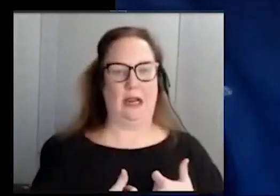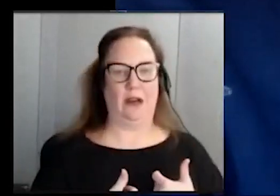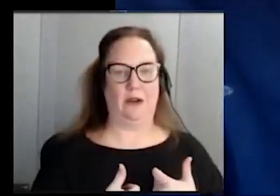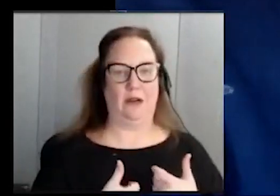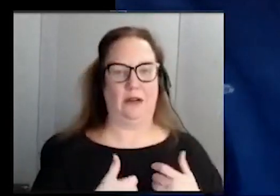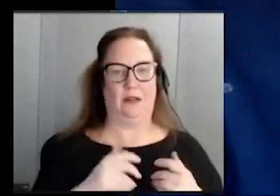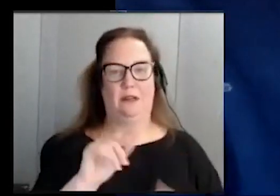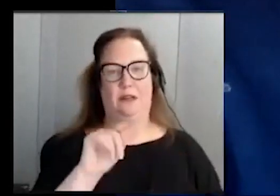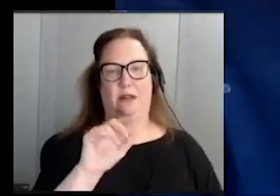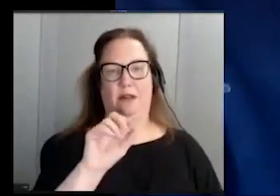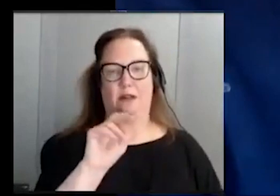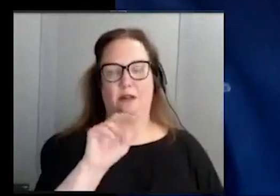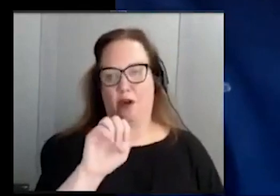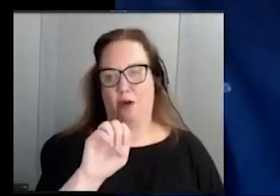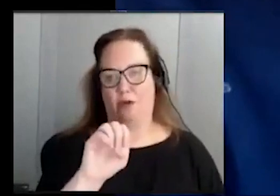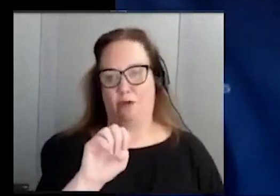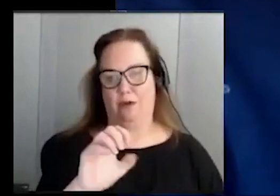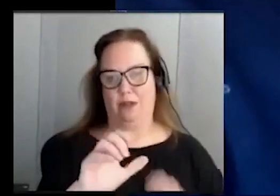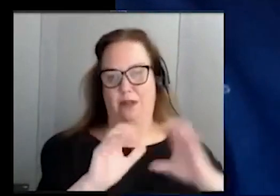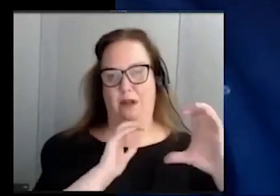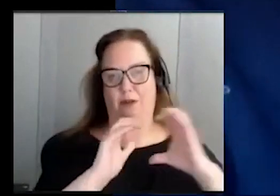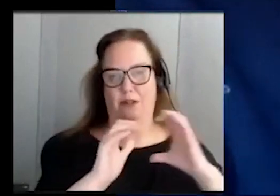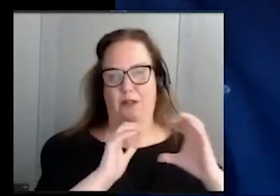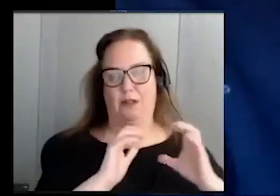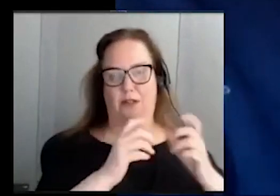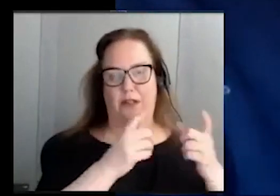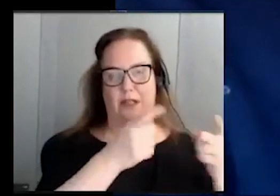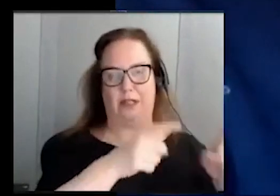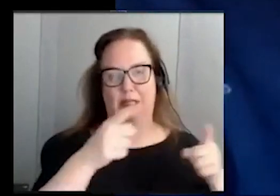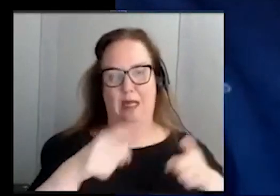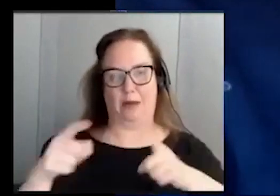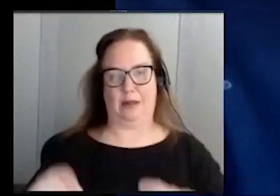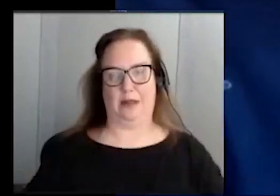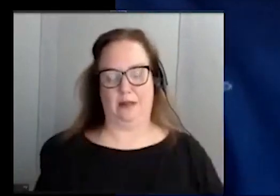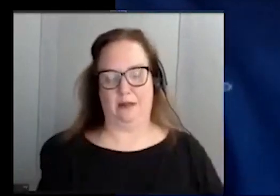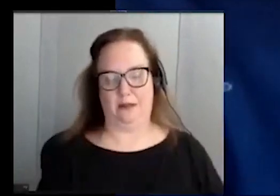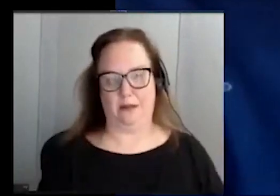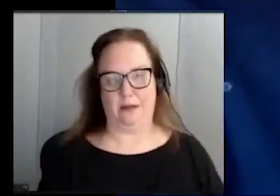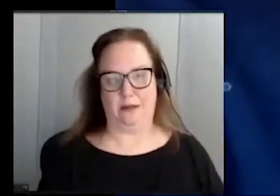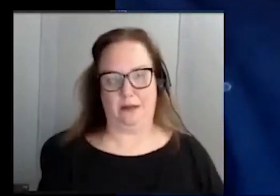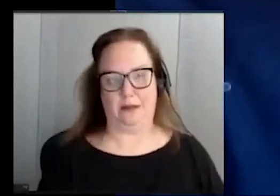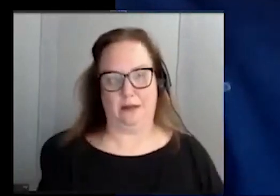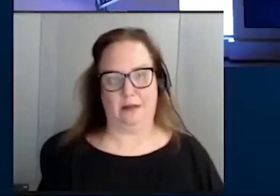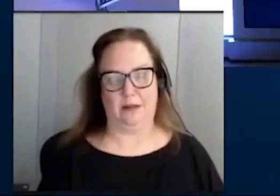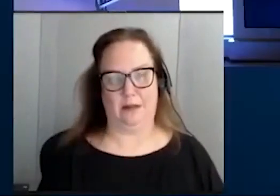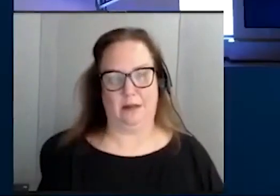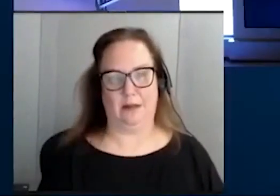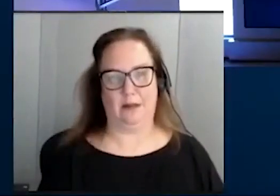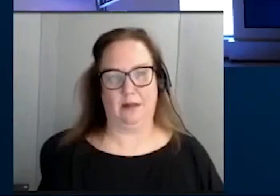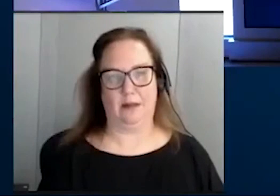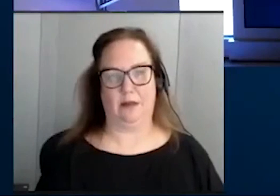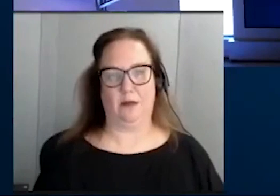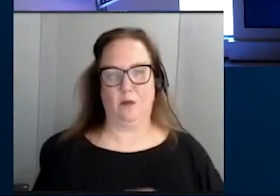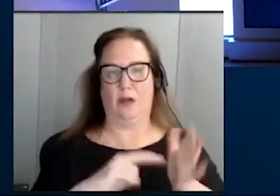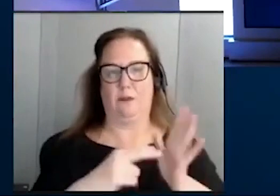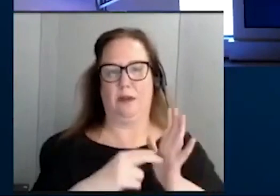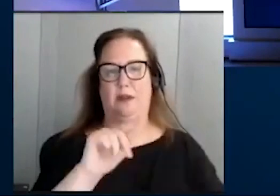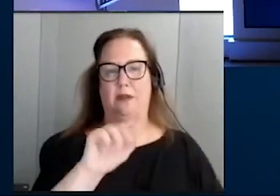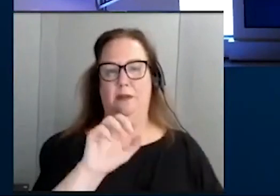tone of the conversations that have been going on. What do you mean by tone? I'm